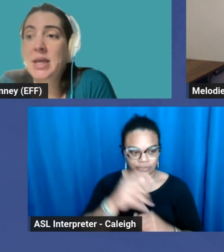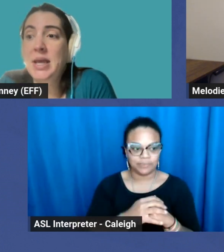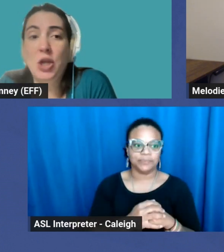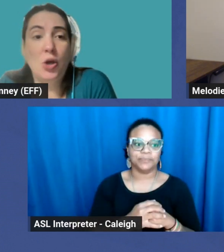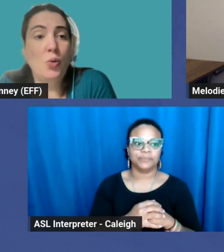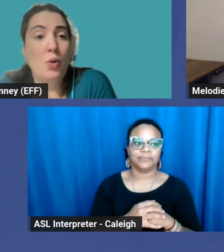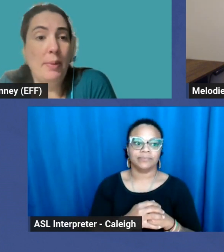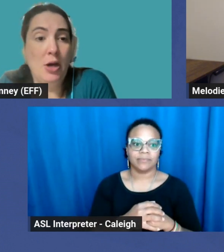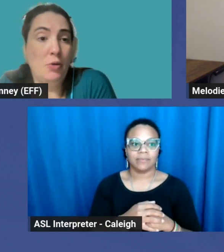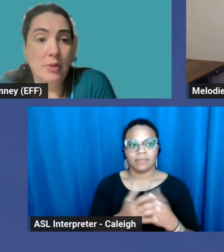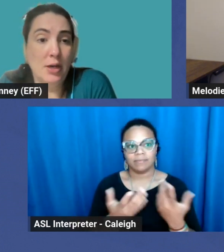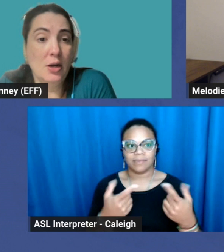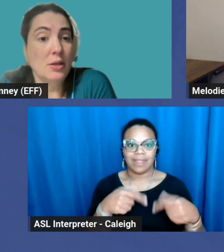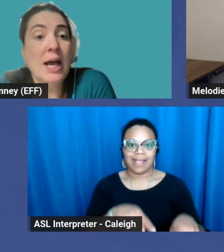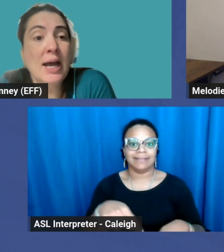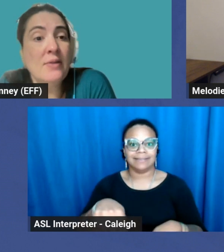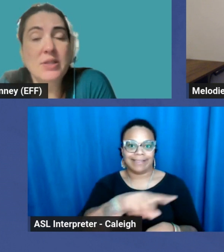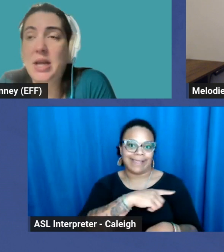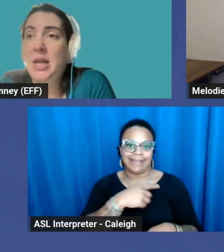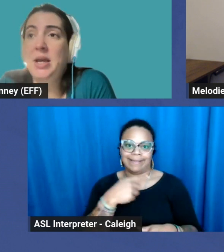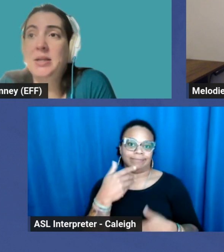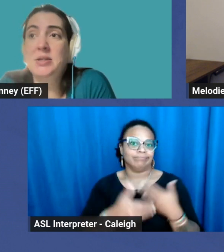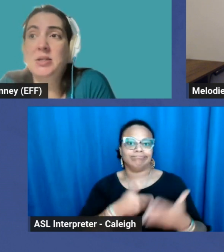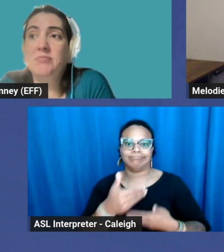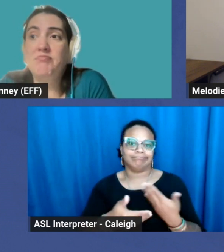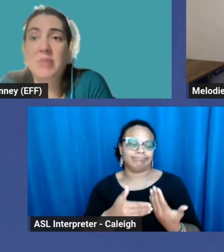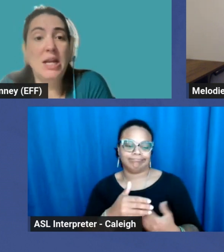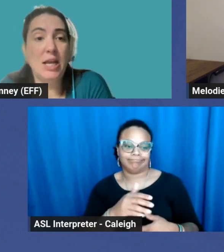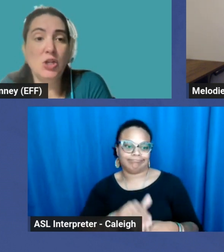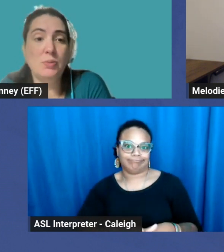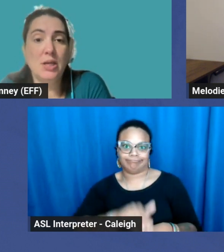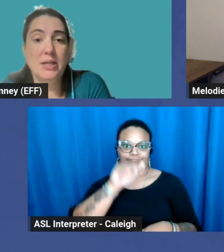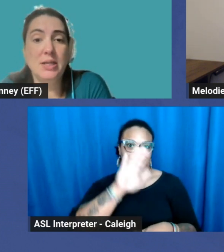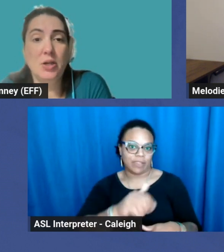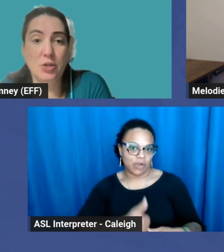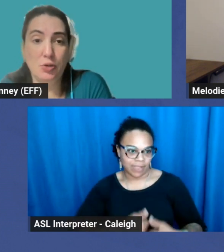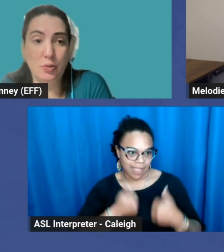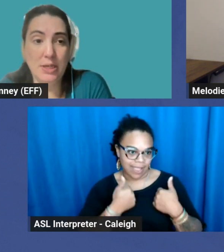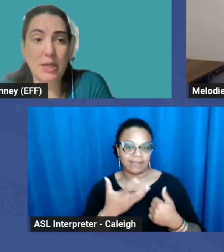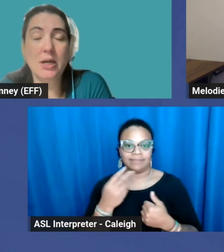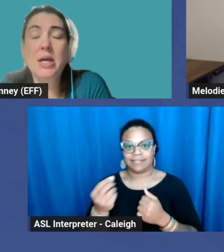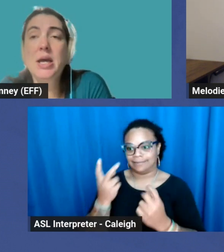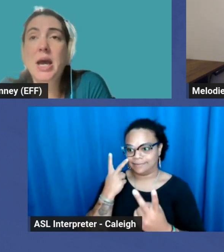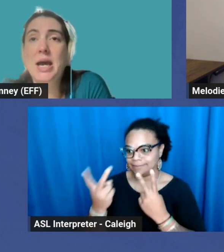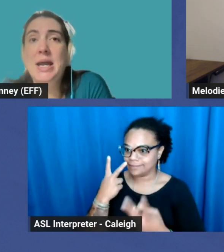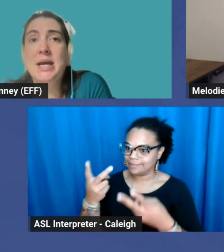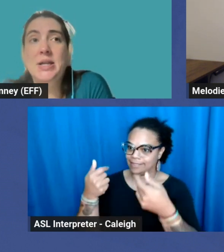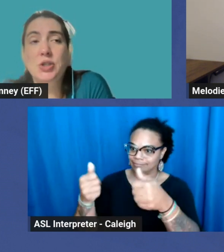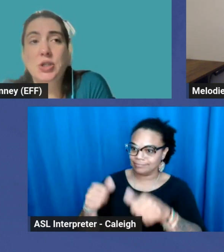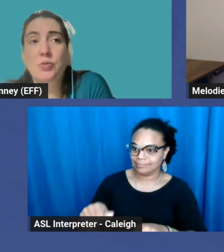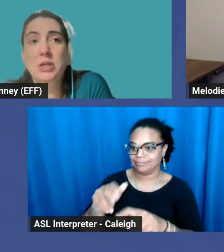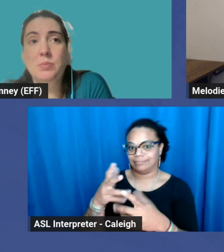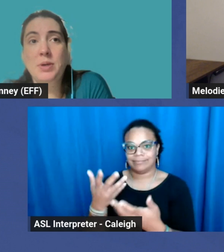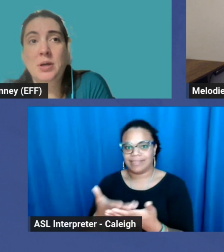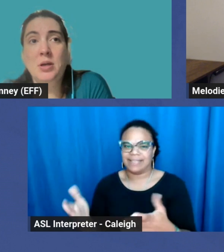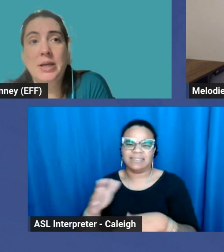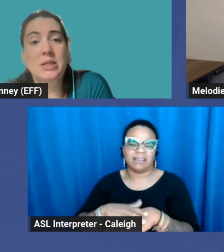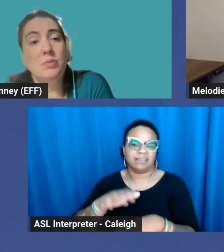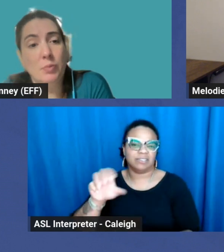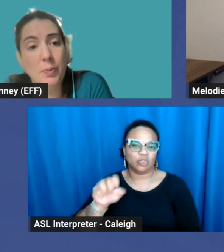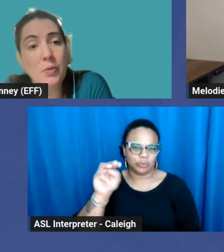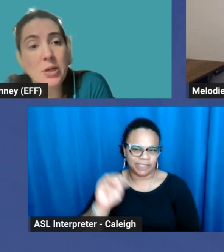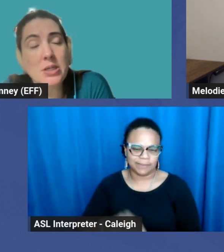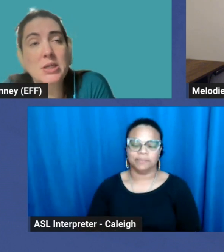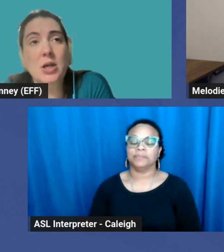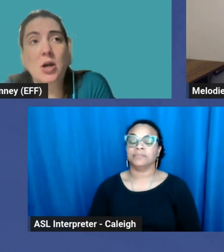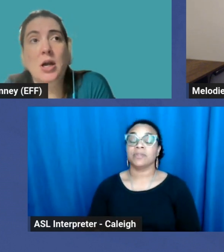as they go about their lives and engage with content on social media. And so this bill and some of